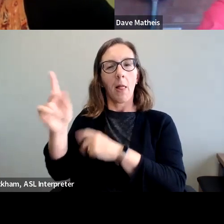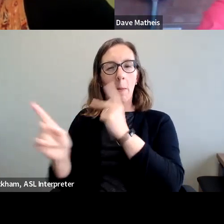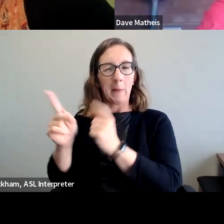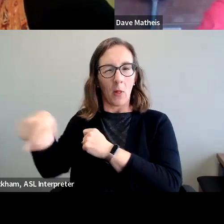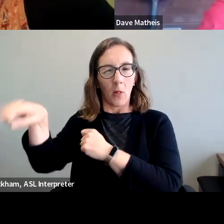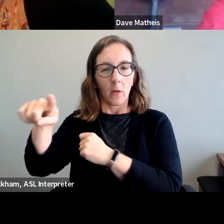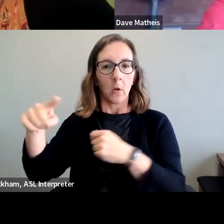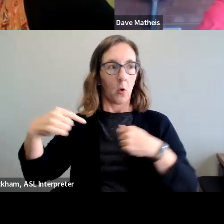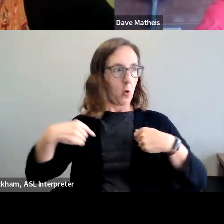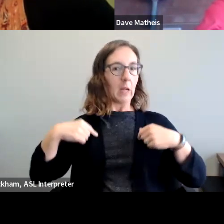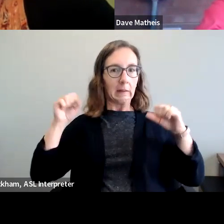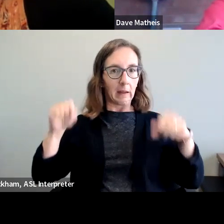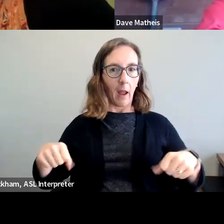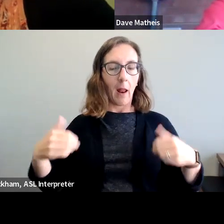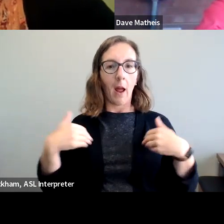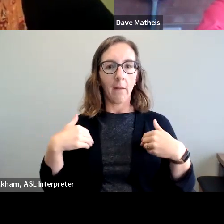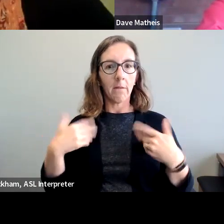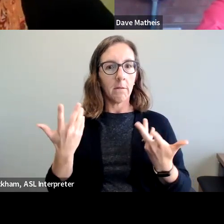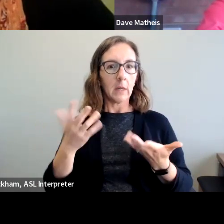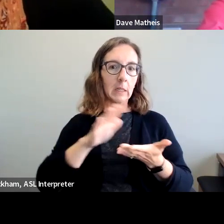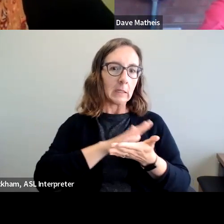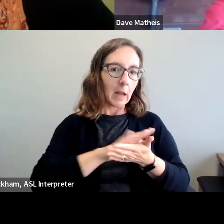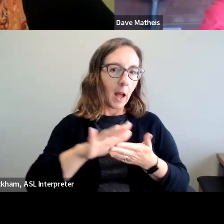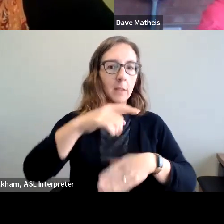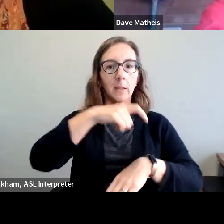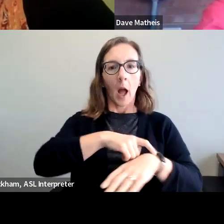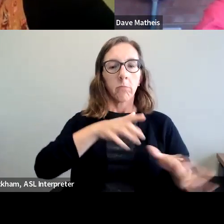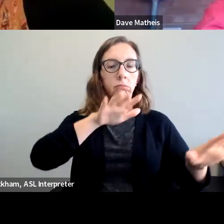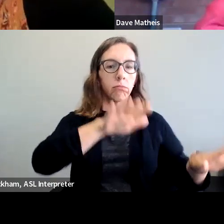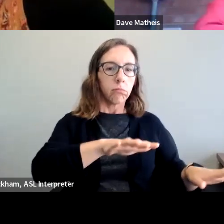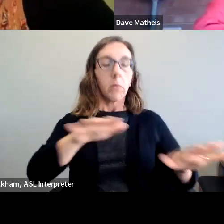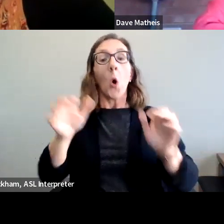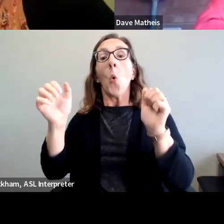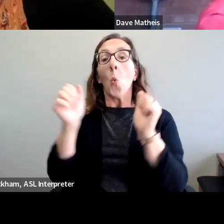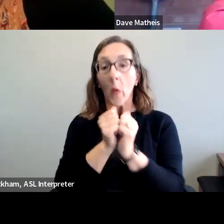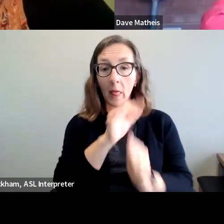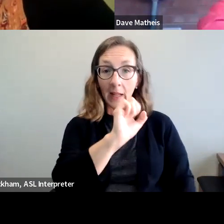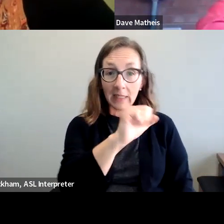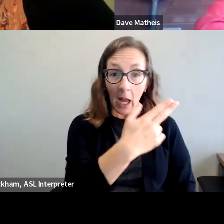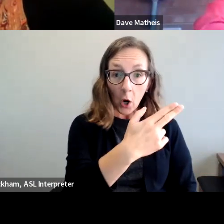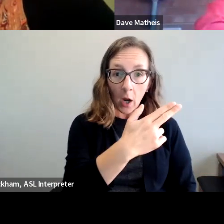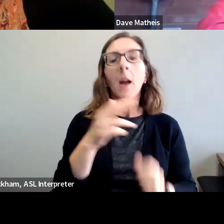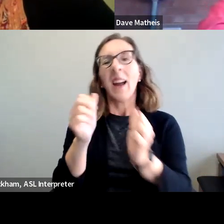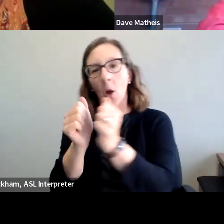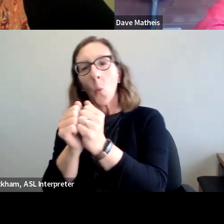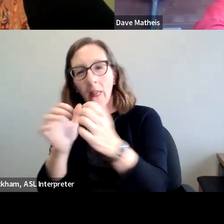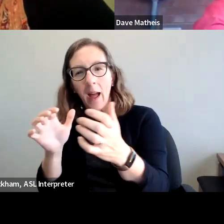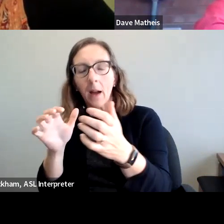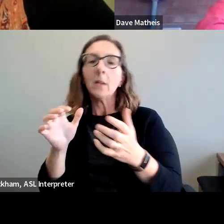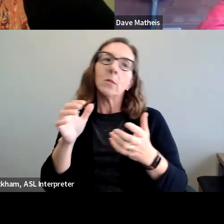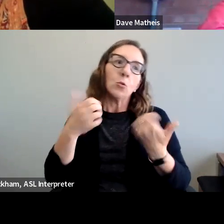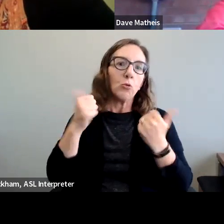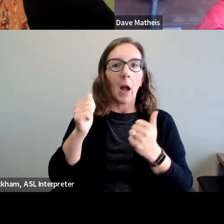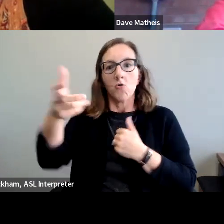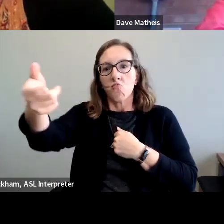have a nice time with Sarah and without Sarah. So we're working on getting her with other people with respite